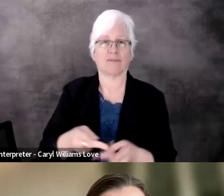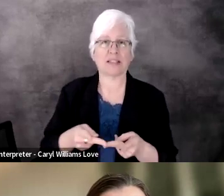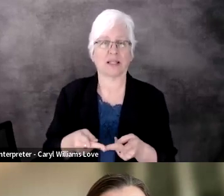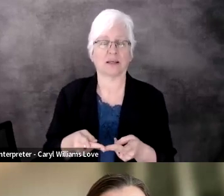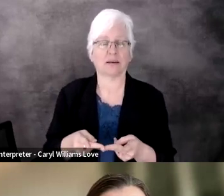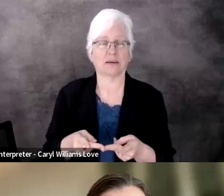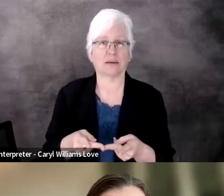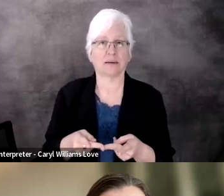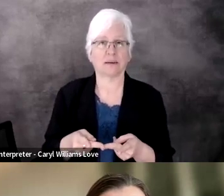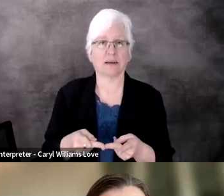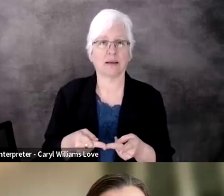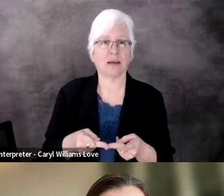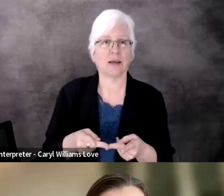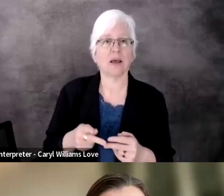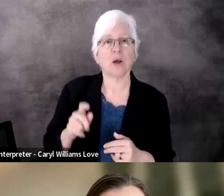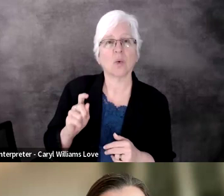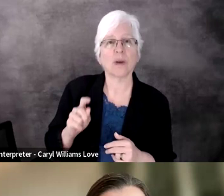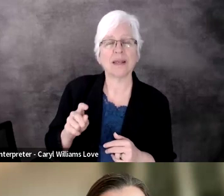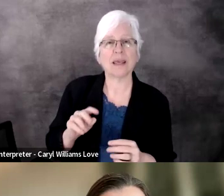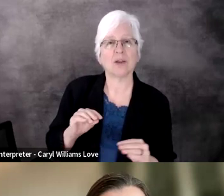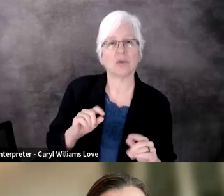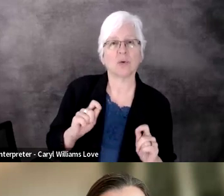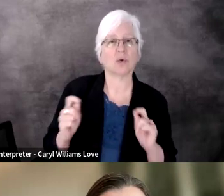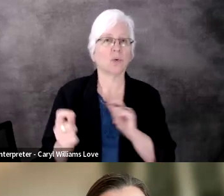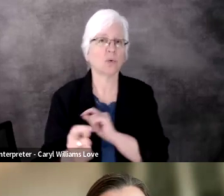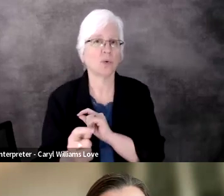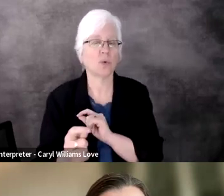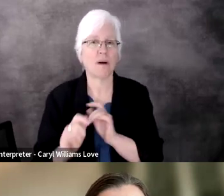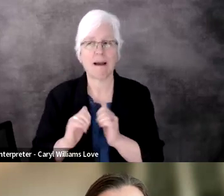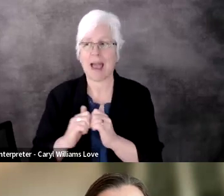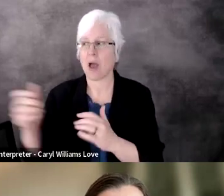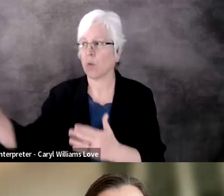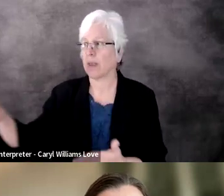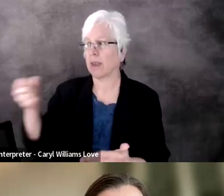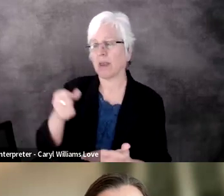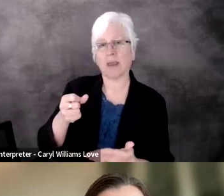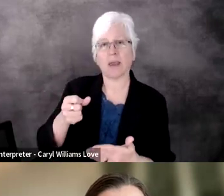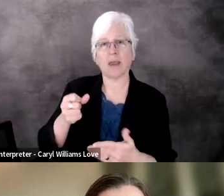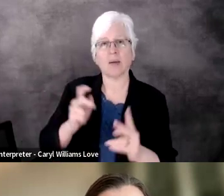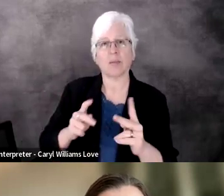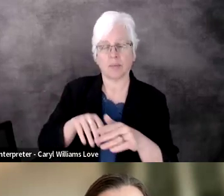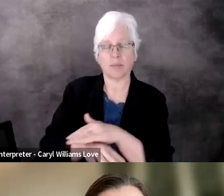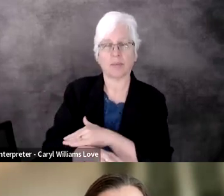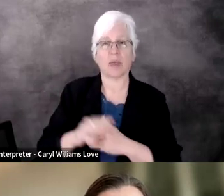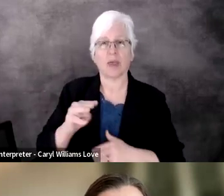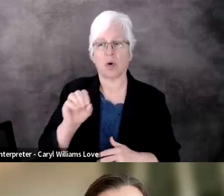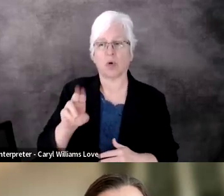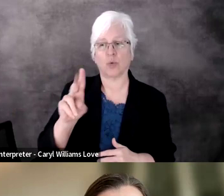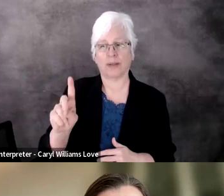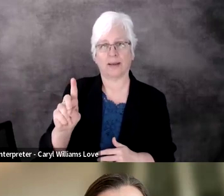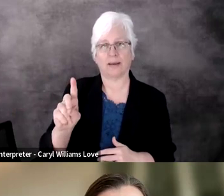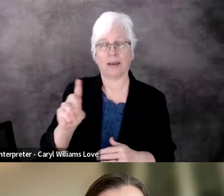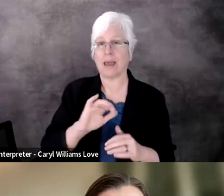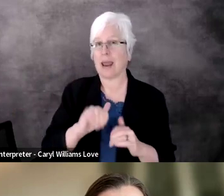we need to re-navigate and re-look at how we bring people into MOUD and how quickly we do